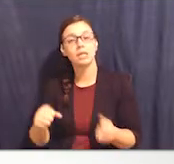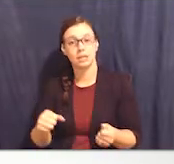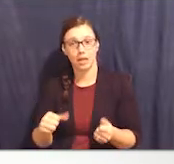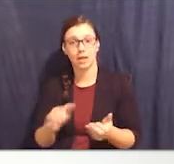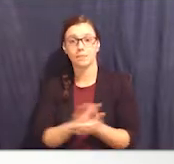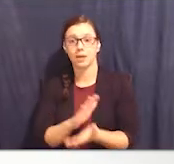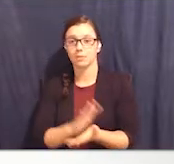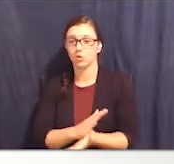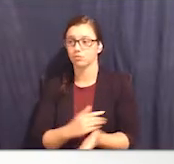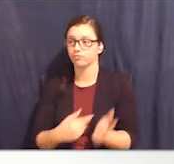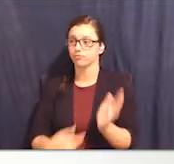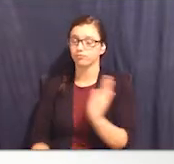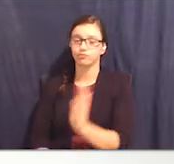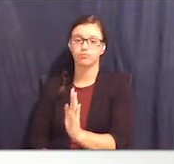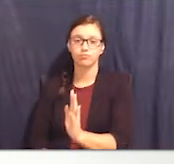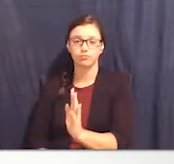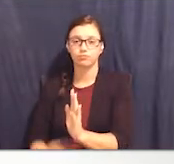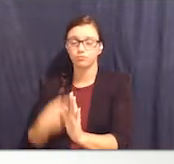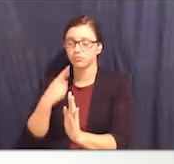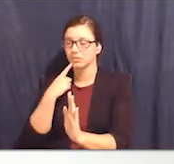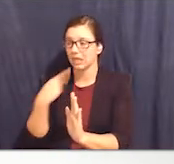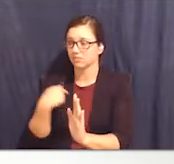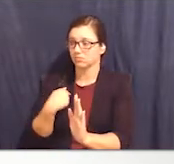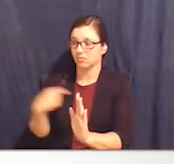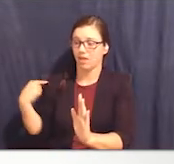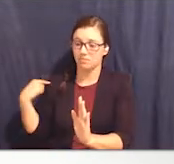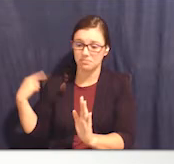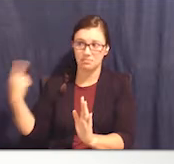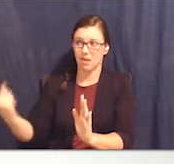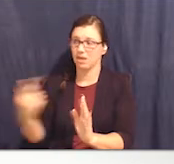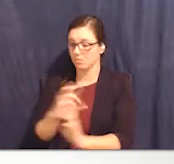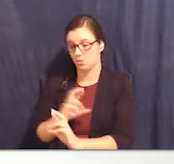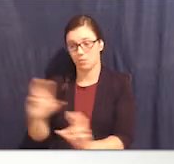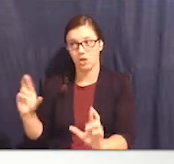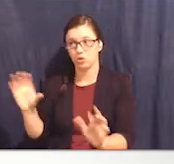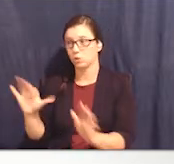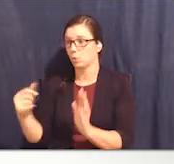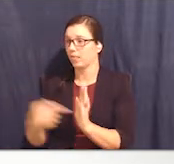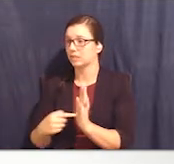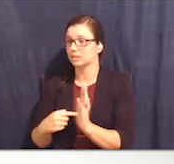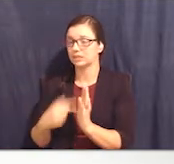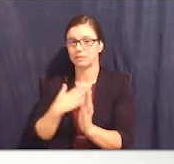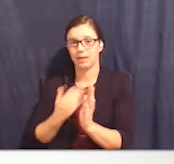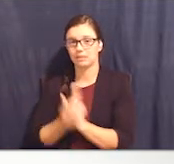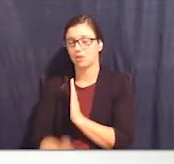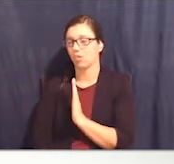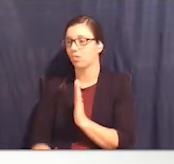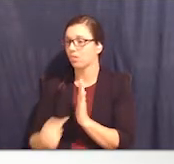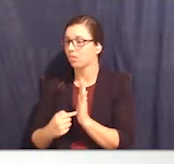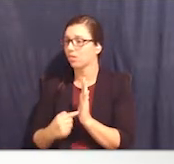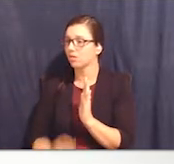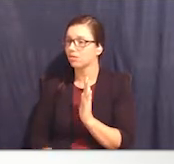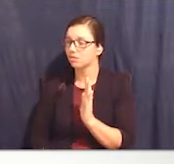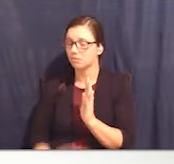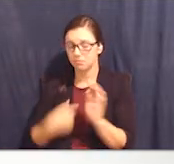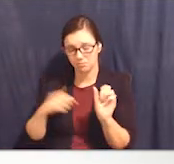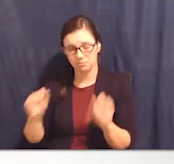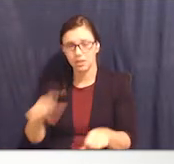for me, and make it a positive aspect. What's in it for the university? What's in it for the state